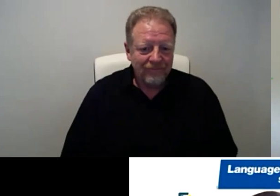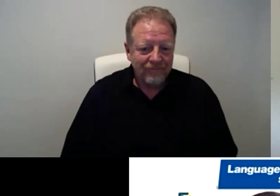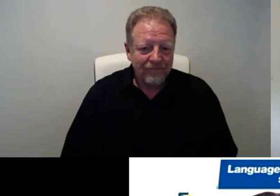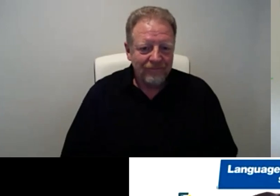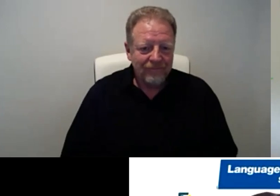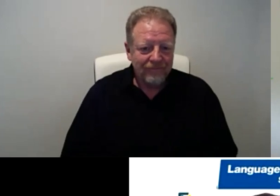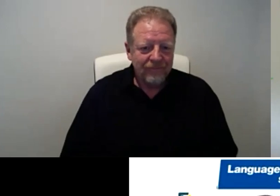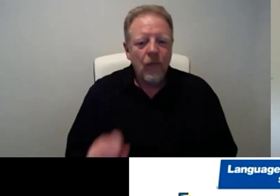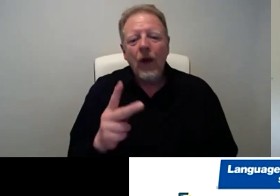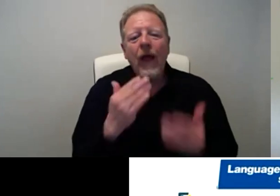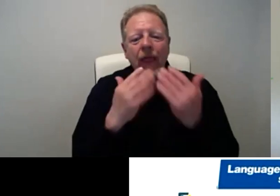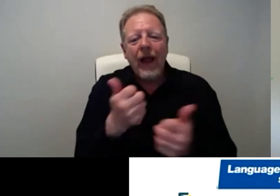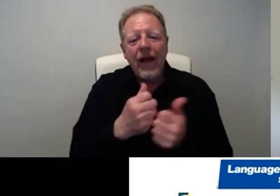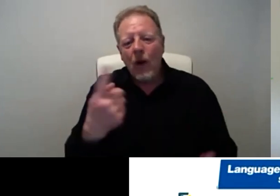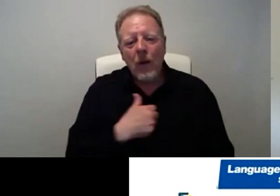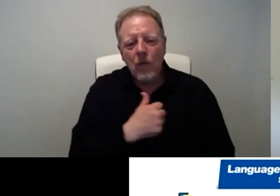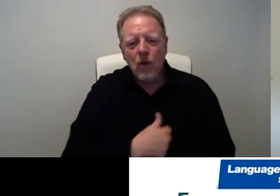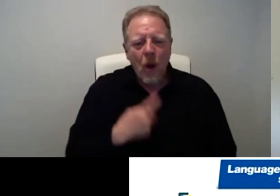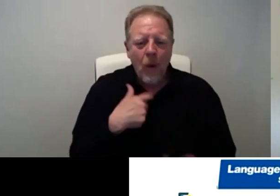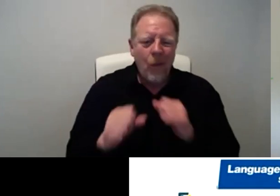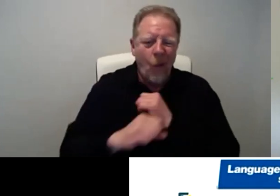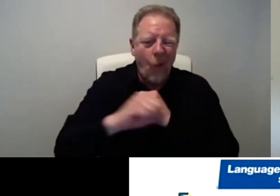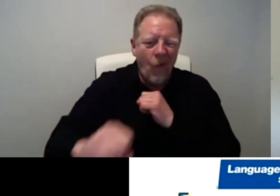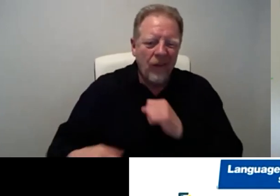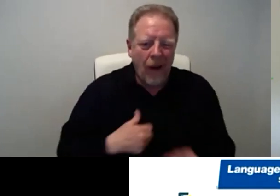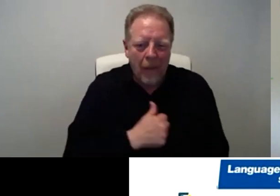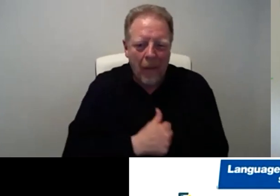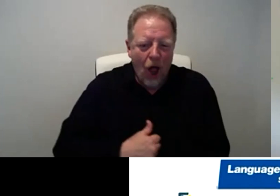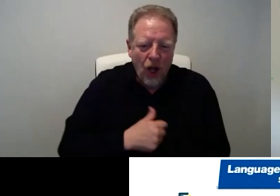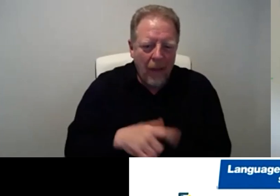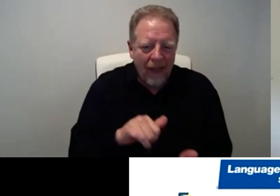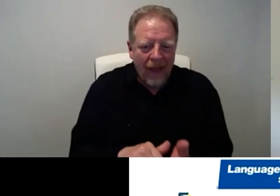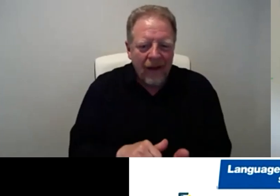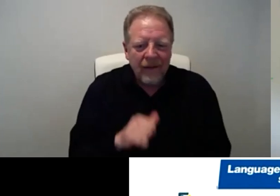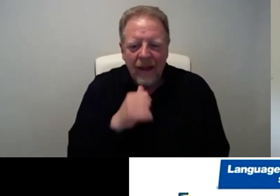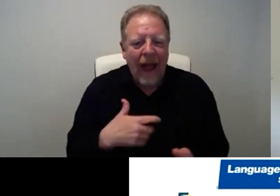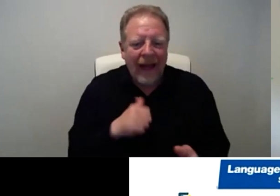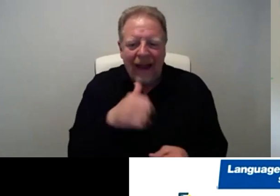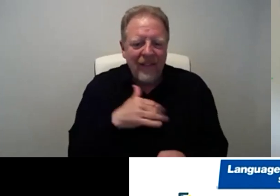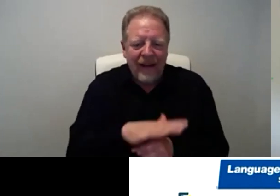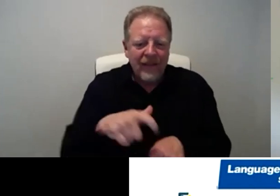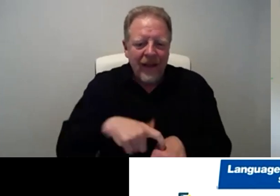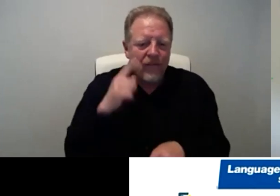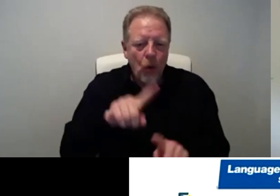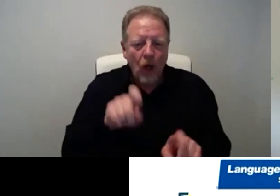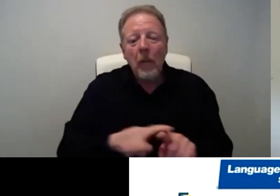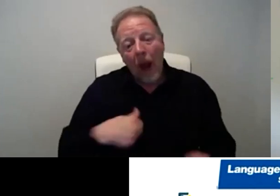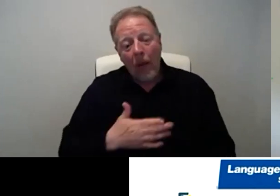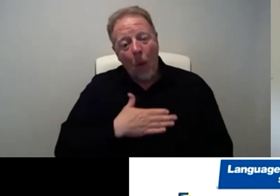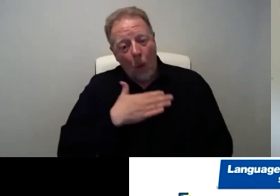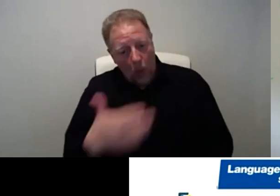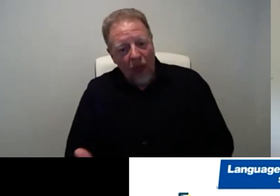Yeah, thank you everyone. Sorry that I went over and that we didn't have time for more questions, but I'm willing to do